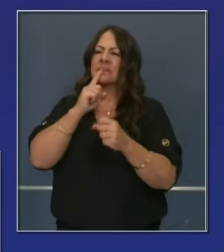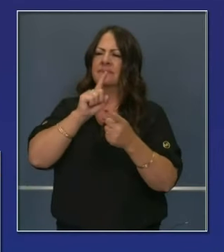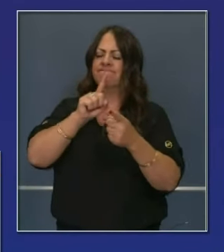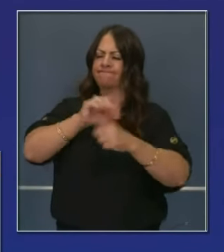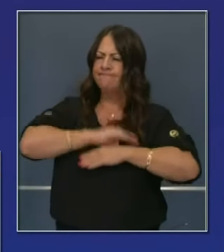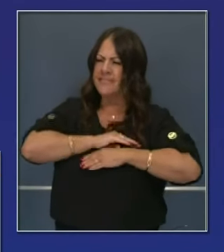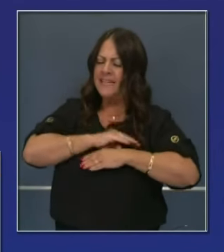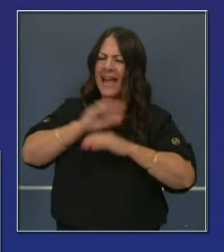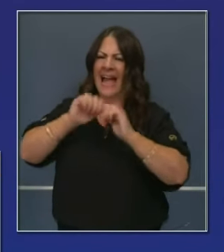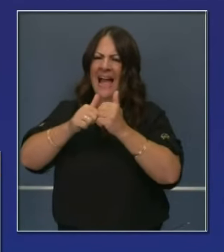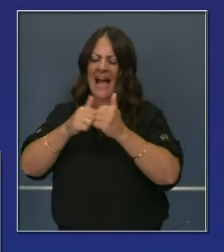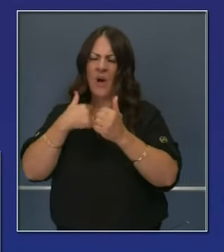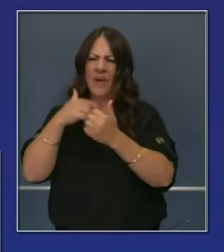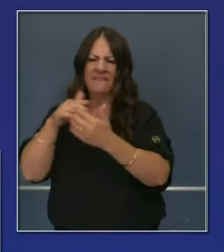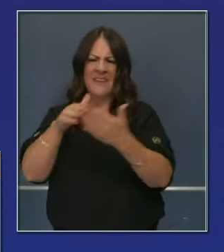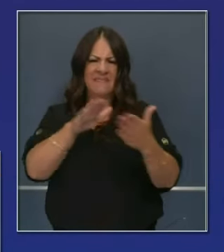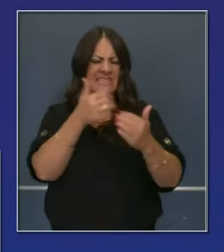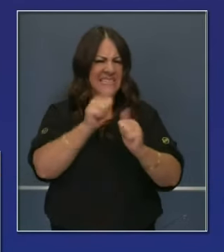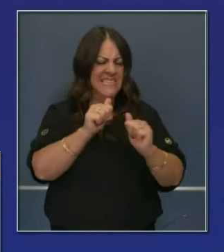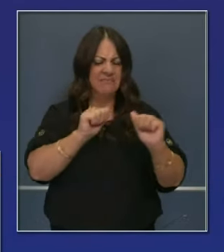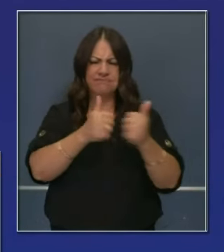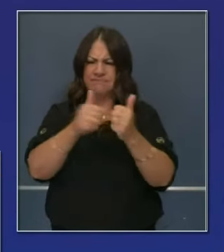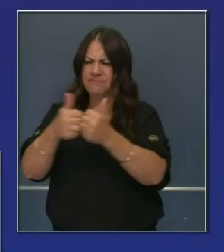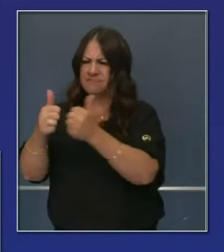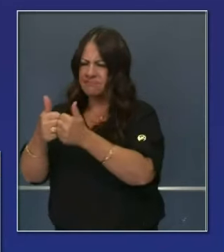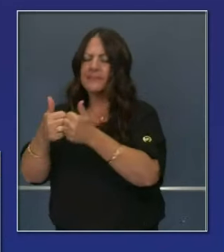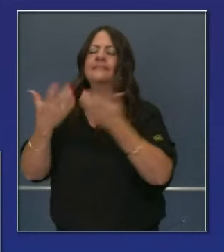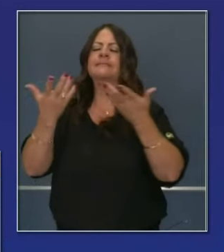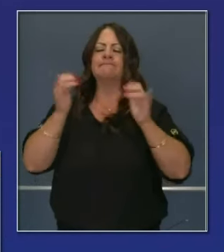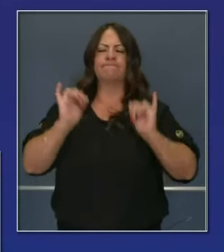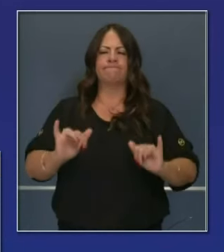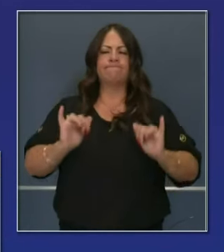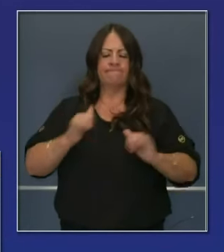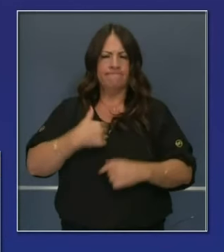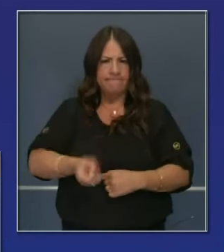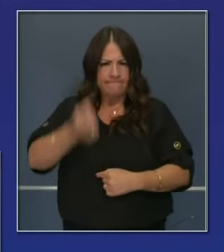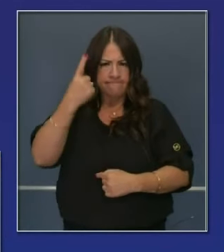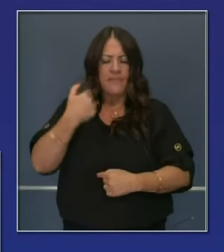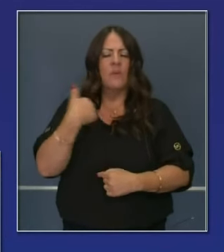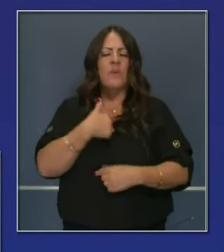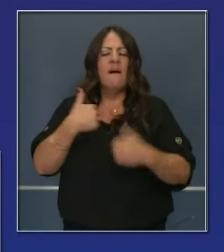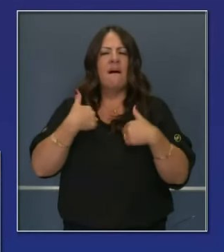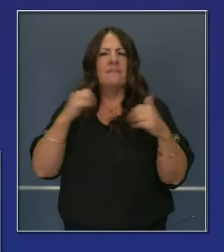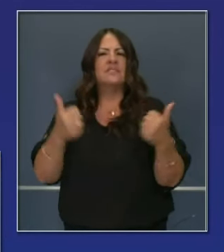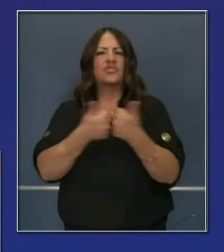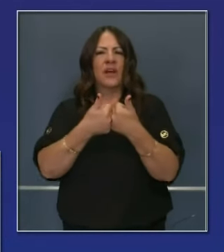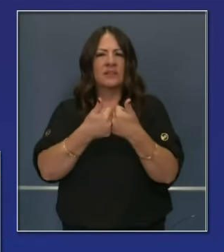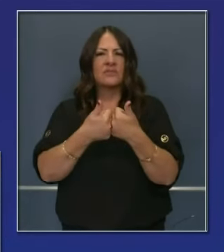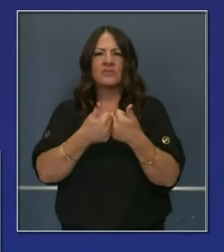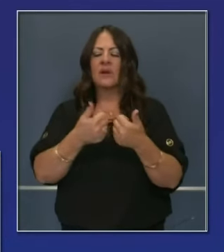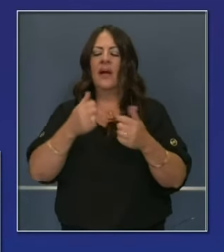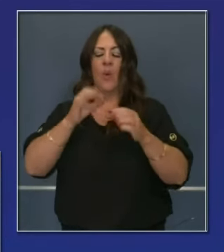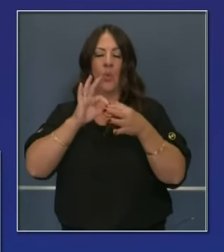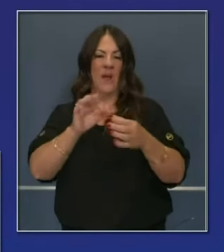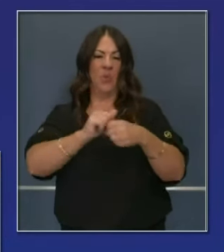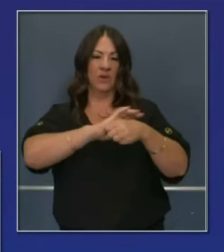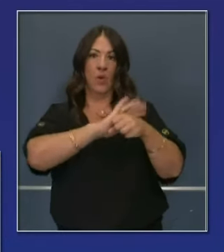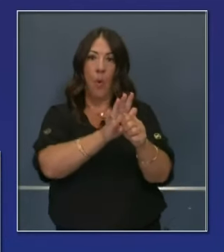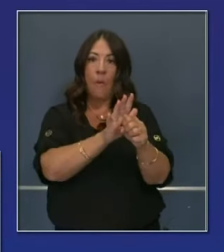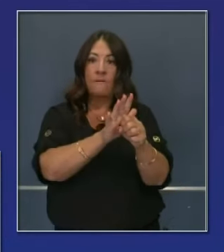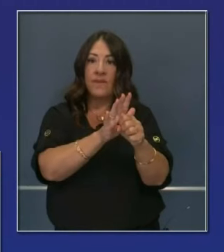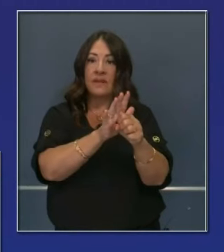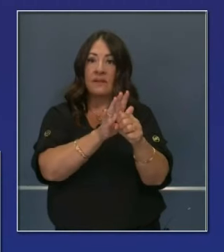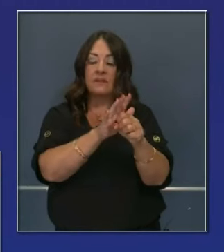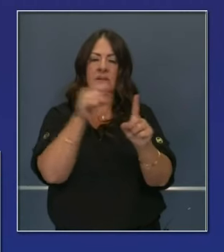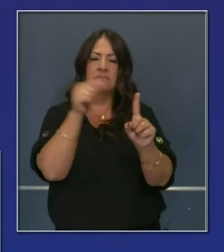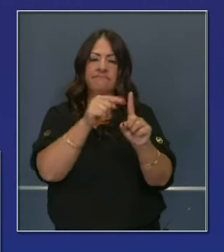challenges that we've come to long recognize as it relates to the challenges that have been imposed around COVID-19 and transmission